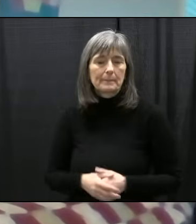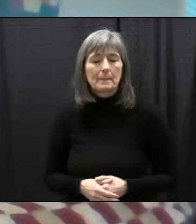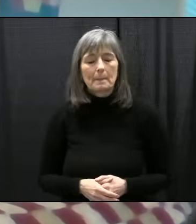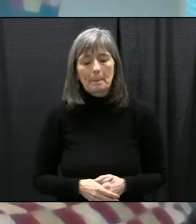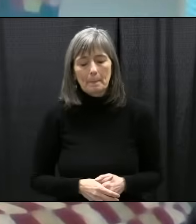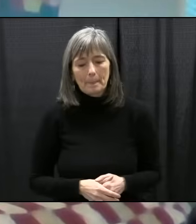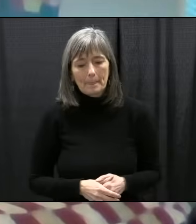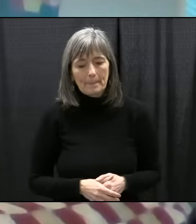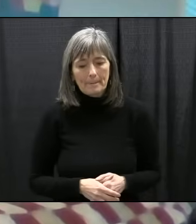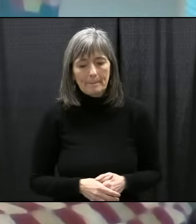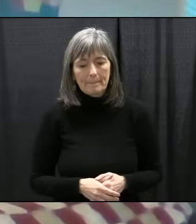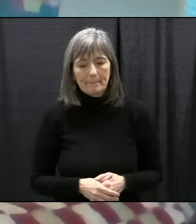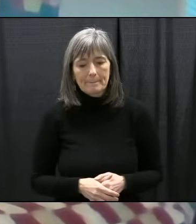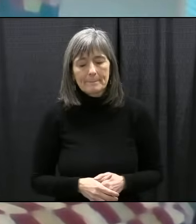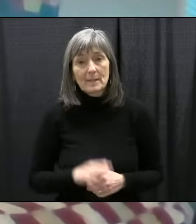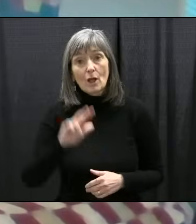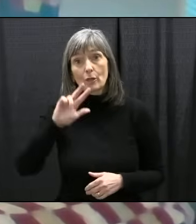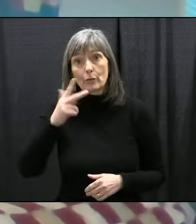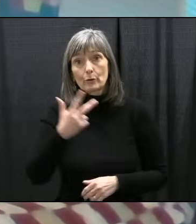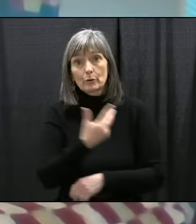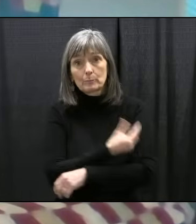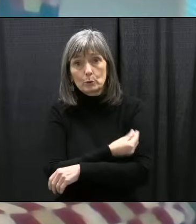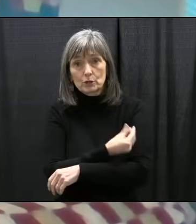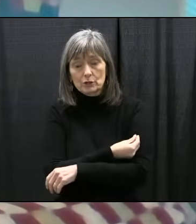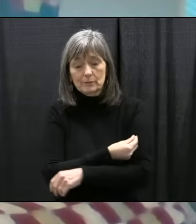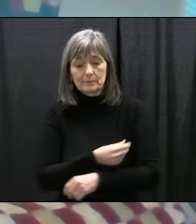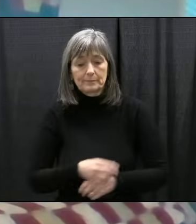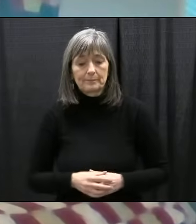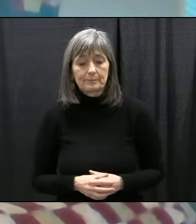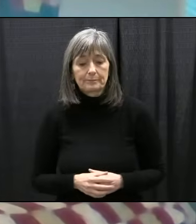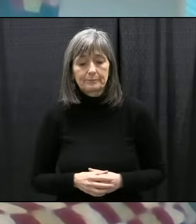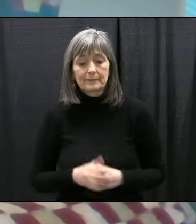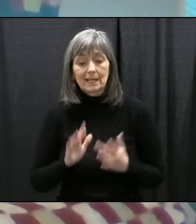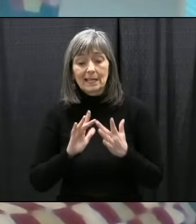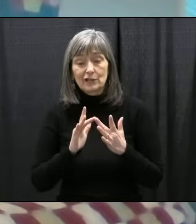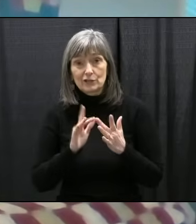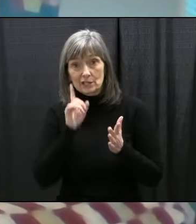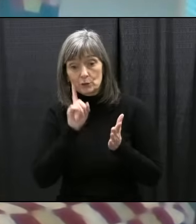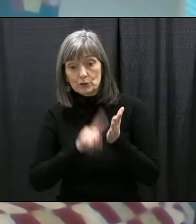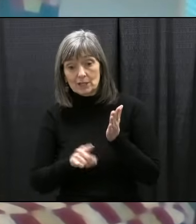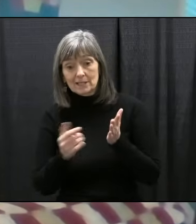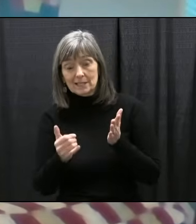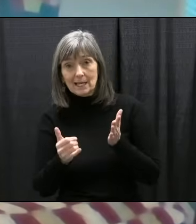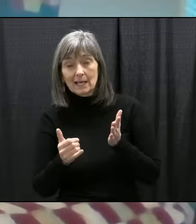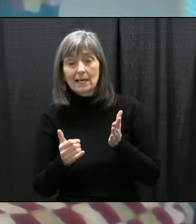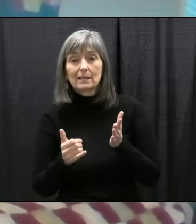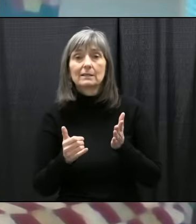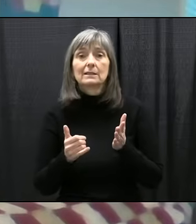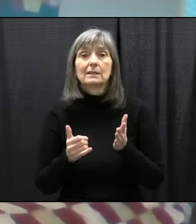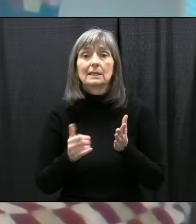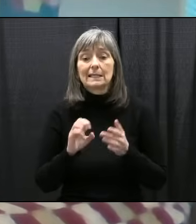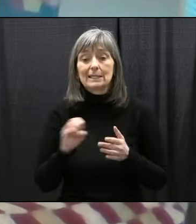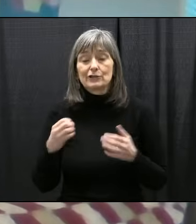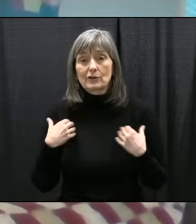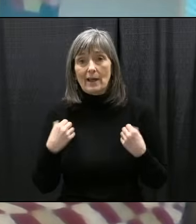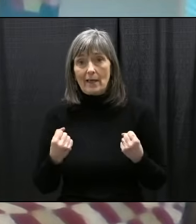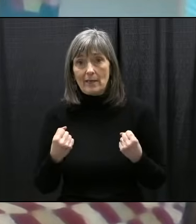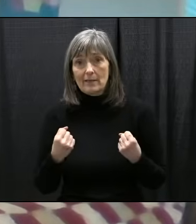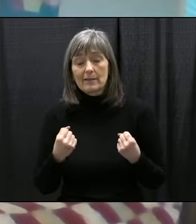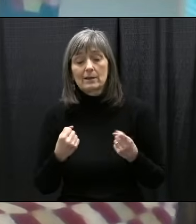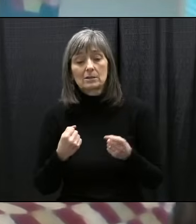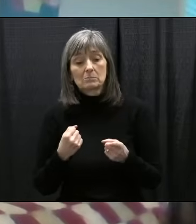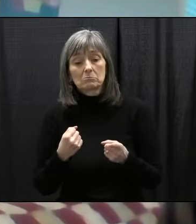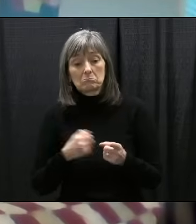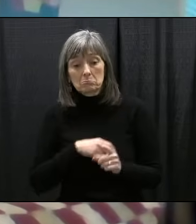Okay, and related to booster shots, again, if you go online today, I'm on the Eastern Health portal right now. It's possible to book